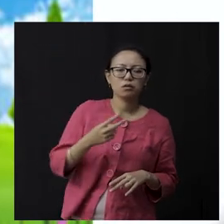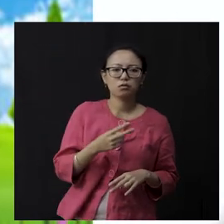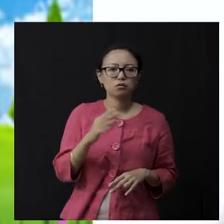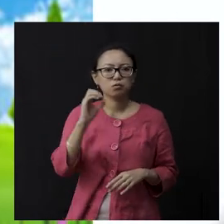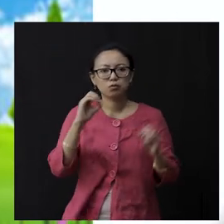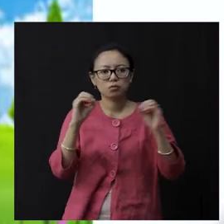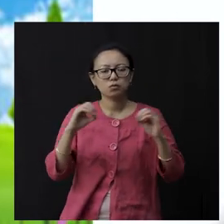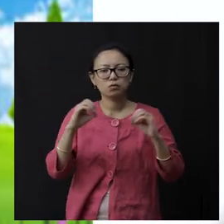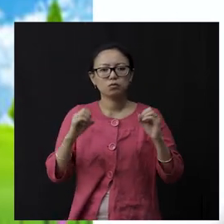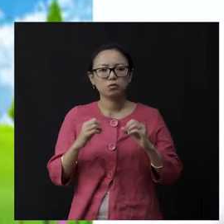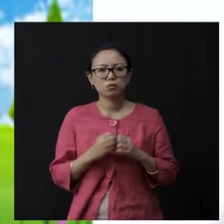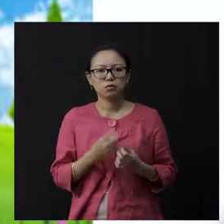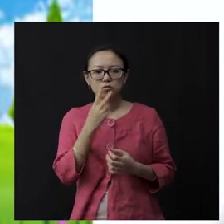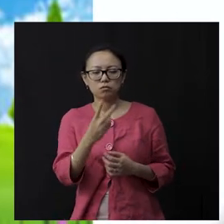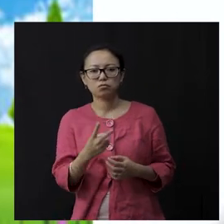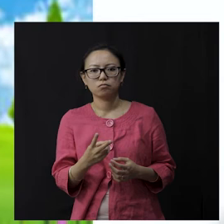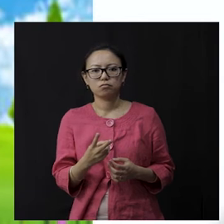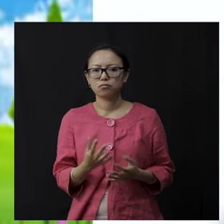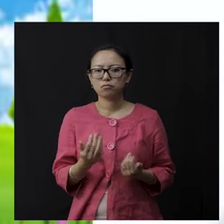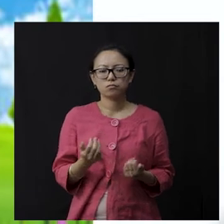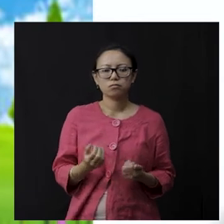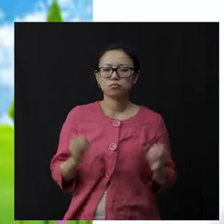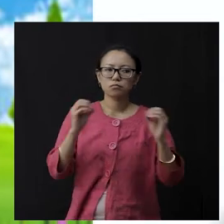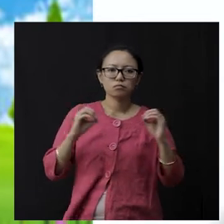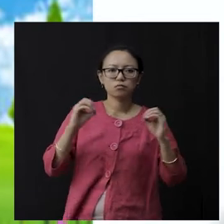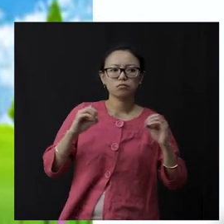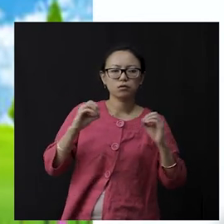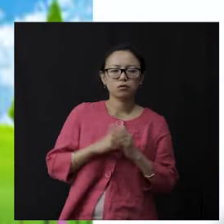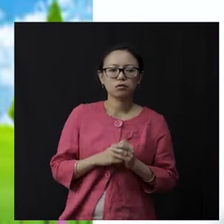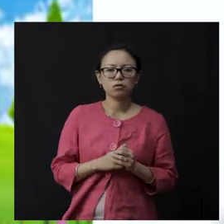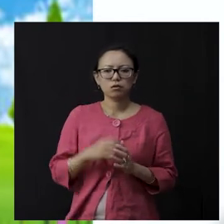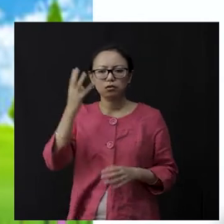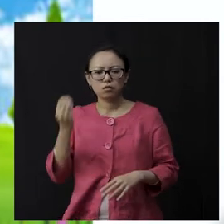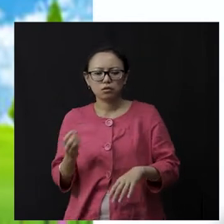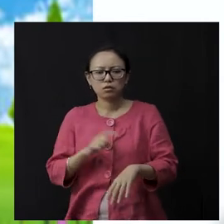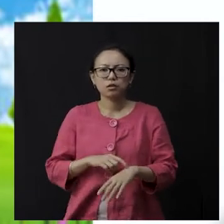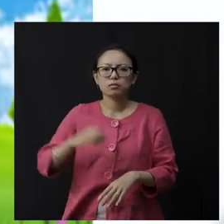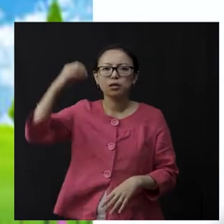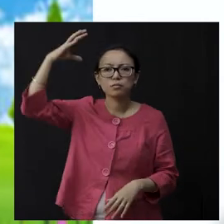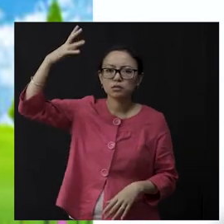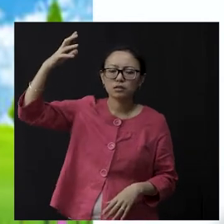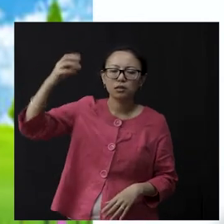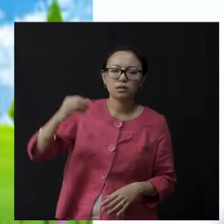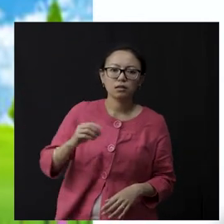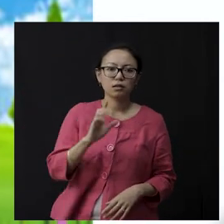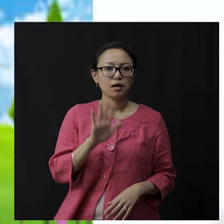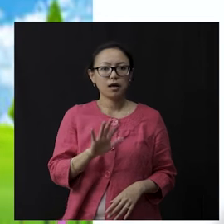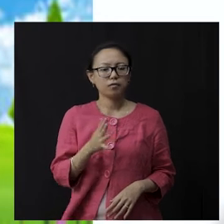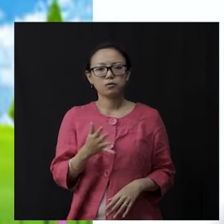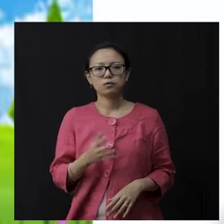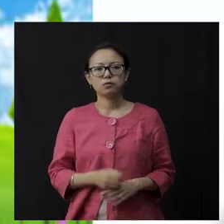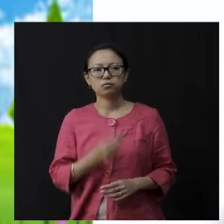or no, children? At night, there is no sun, so you don't see anything. Until you switch on the light, you don't see anything. So